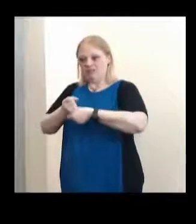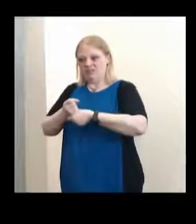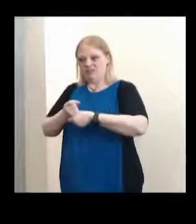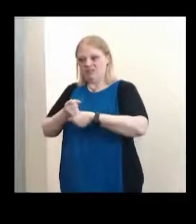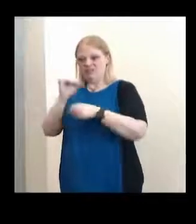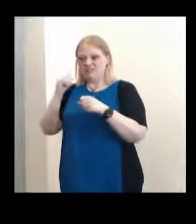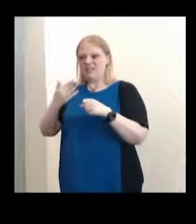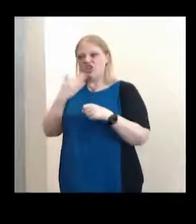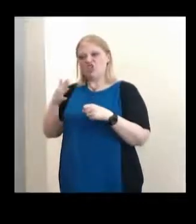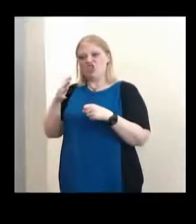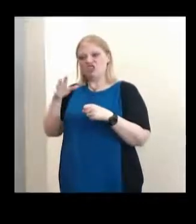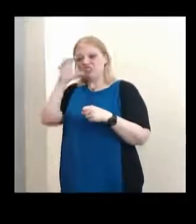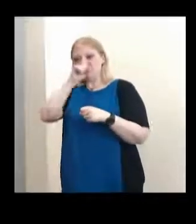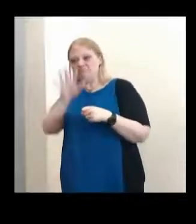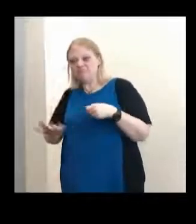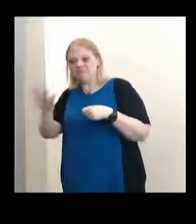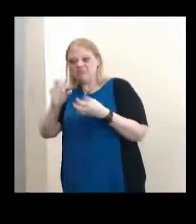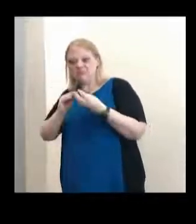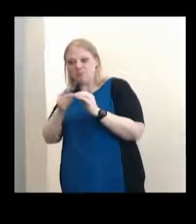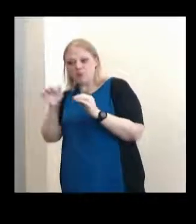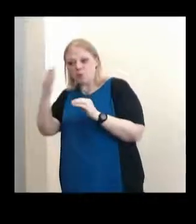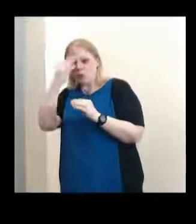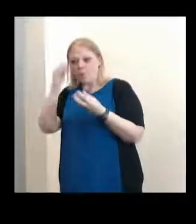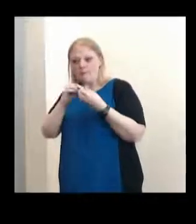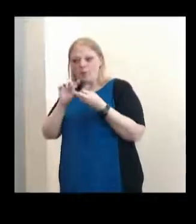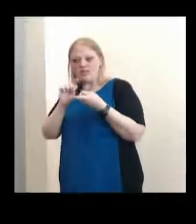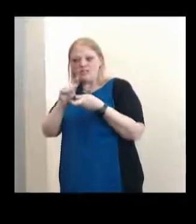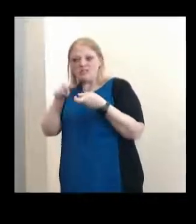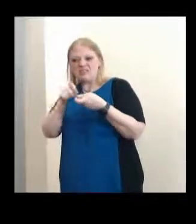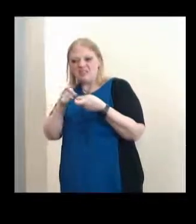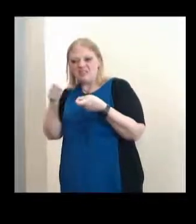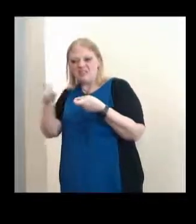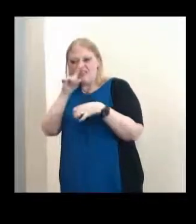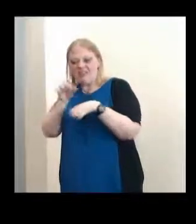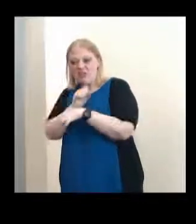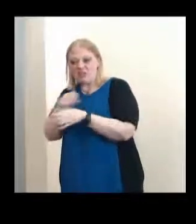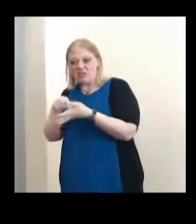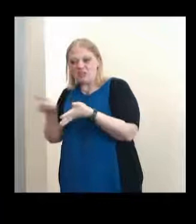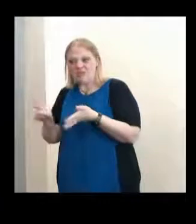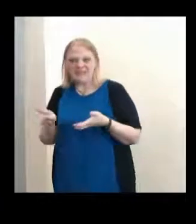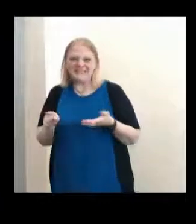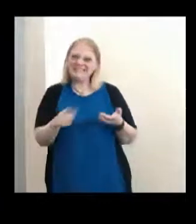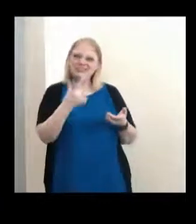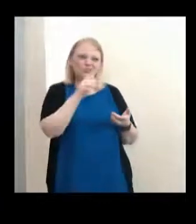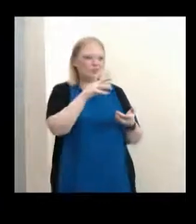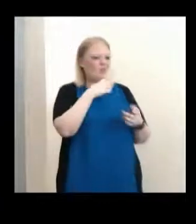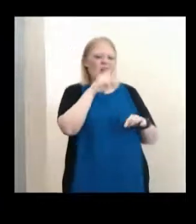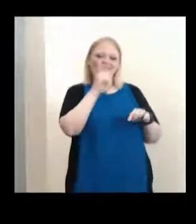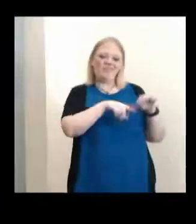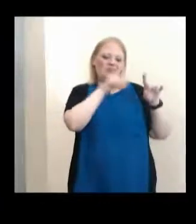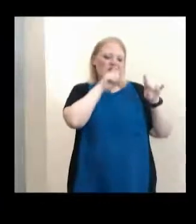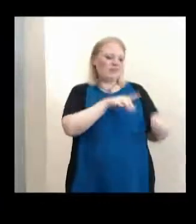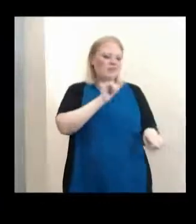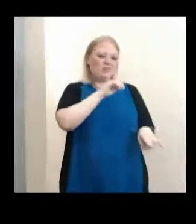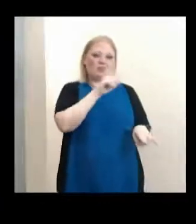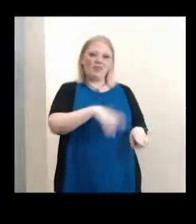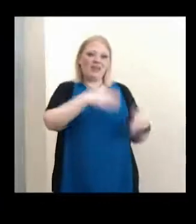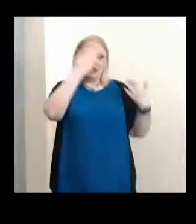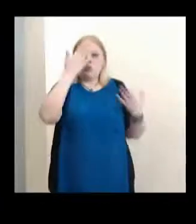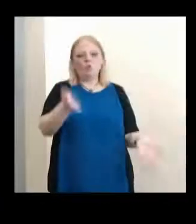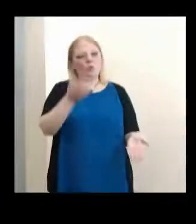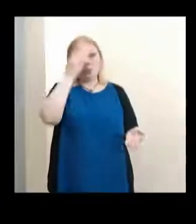good ballpark figure, or do you know more specific of what they actually paid? George, I cannot answer that question. I do not